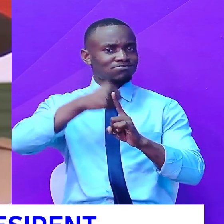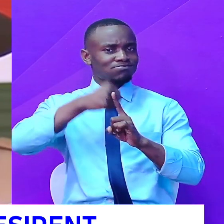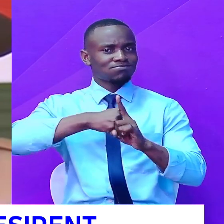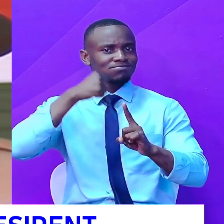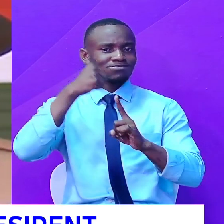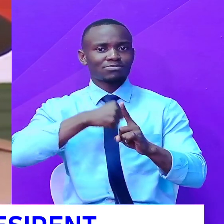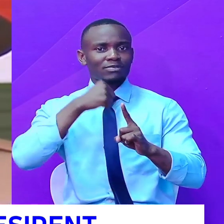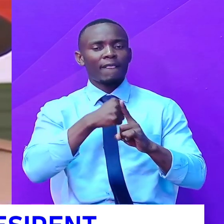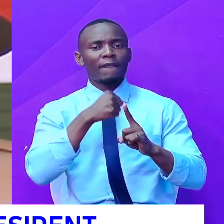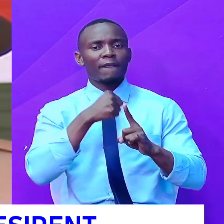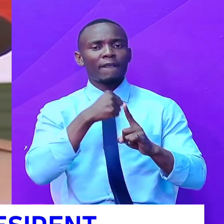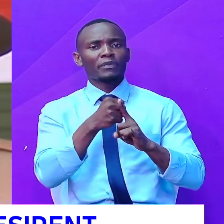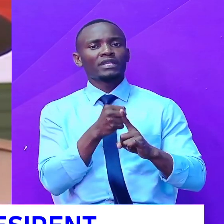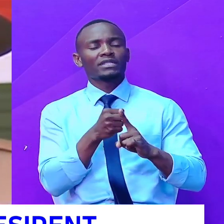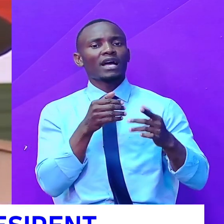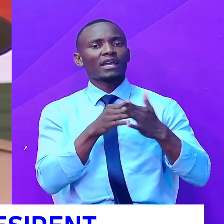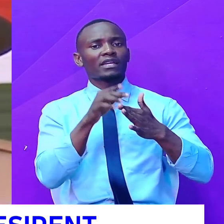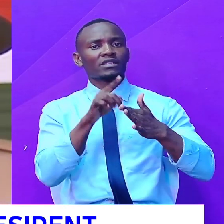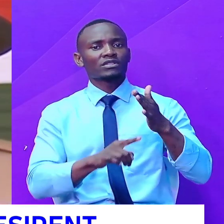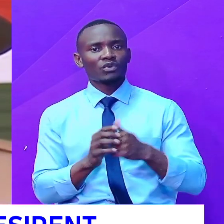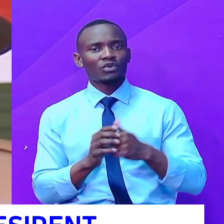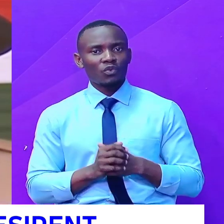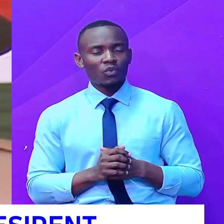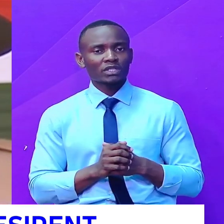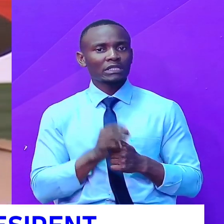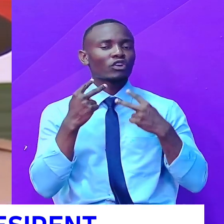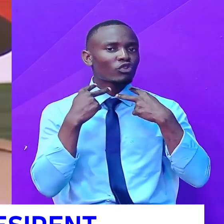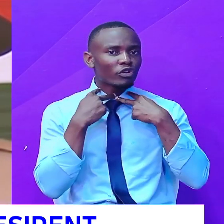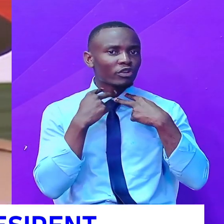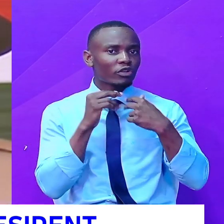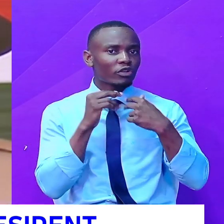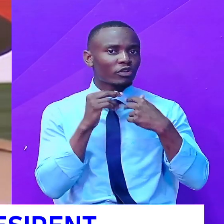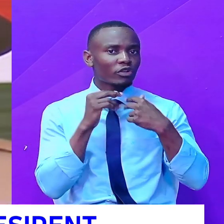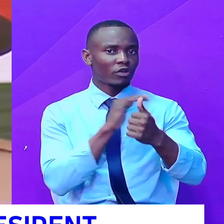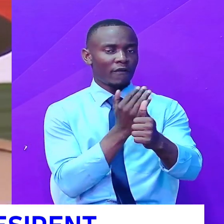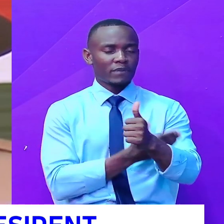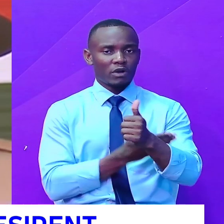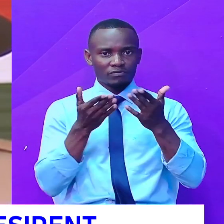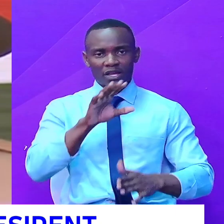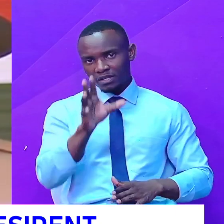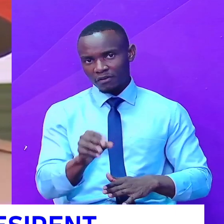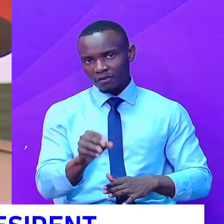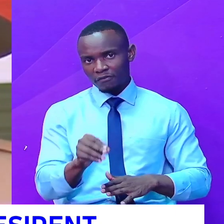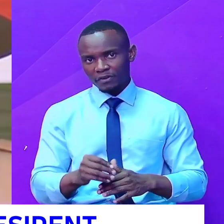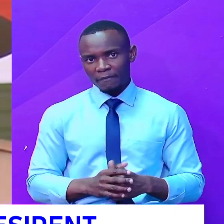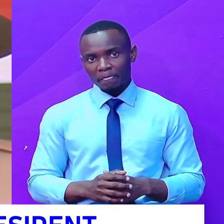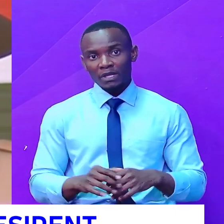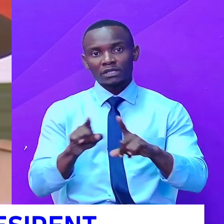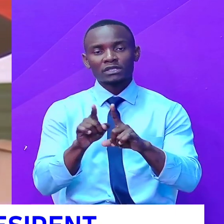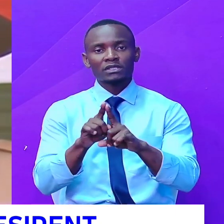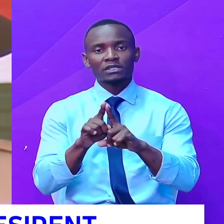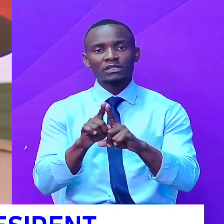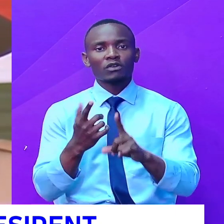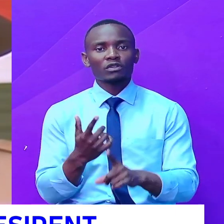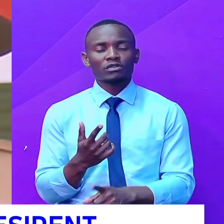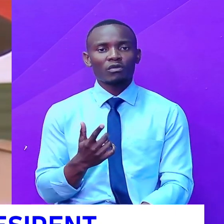against the European imperialist power offensive in Africa. Our fellow countrymen